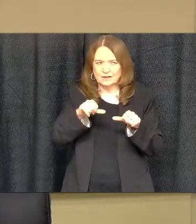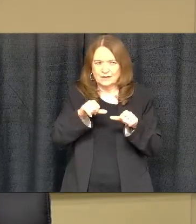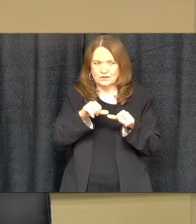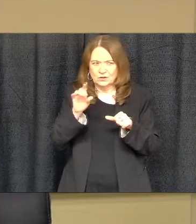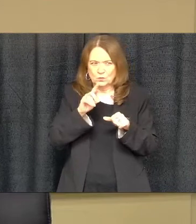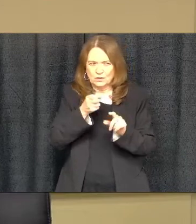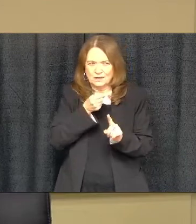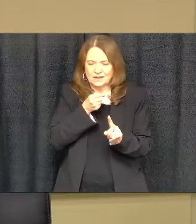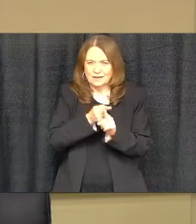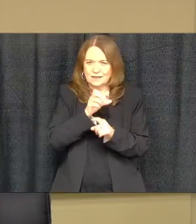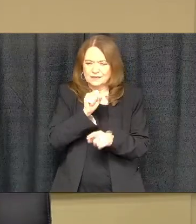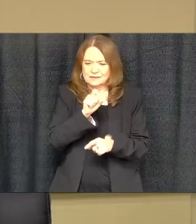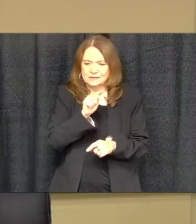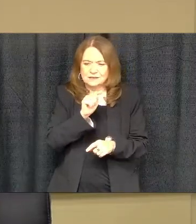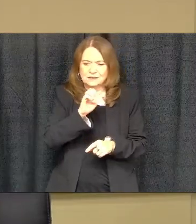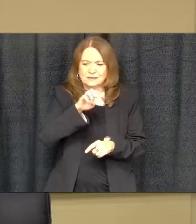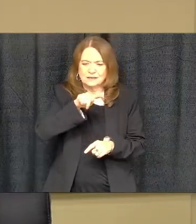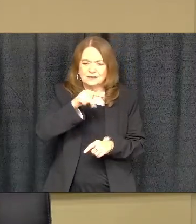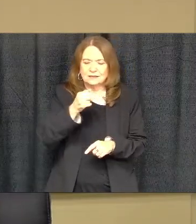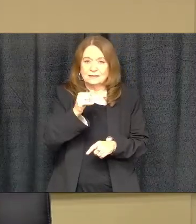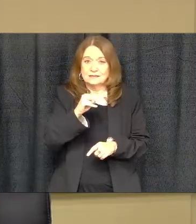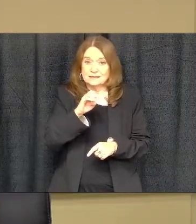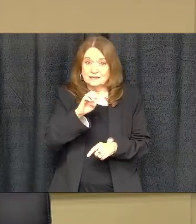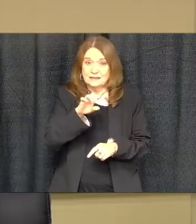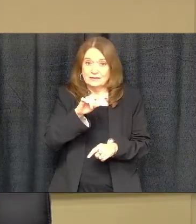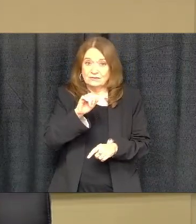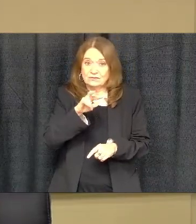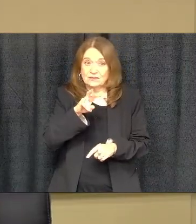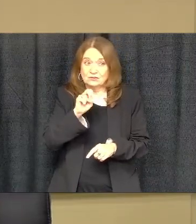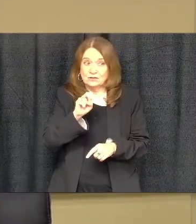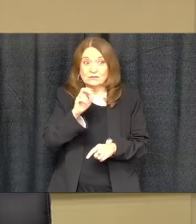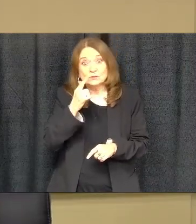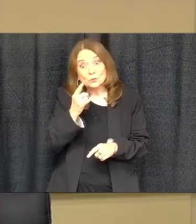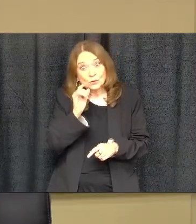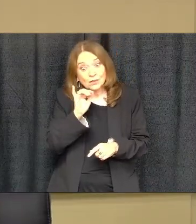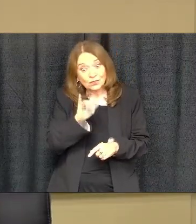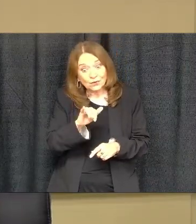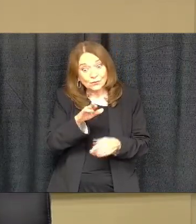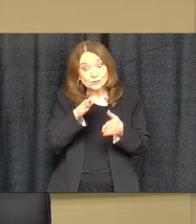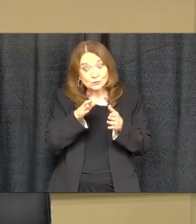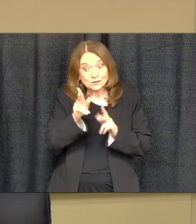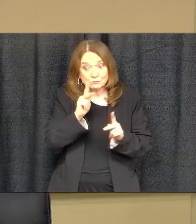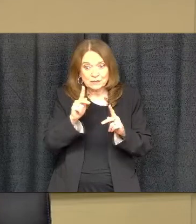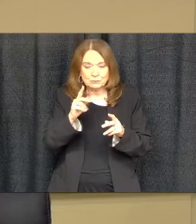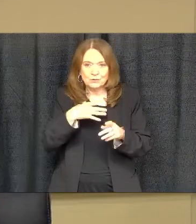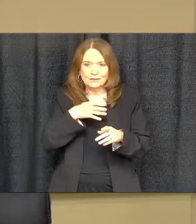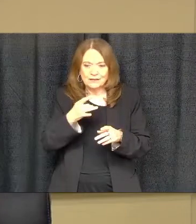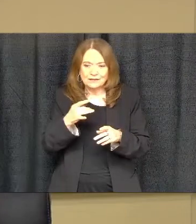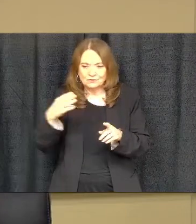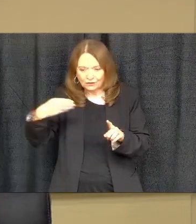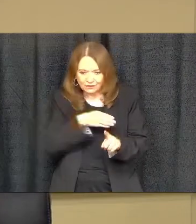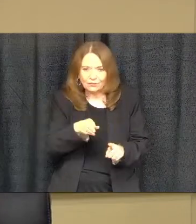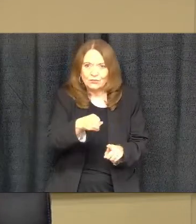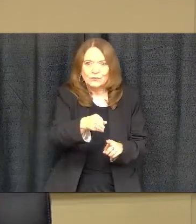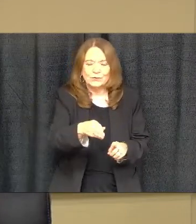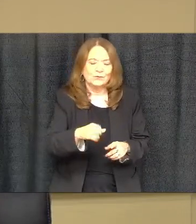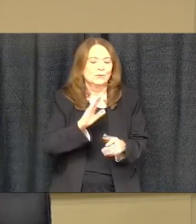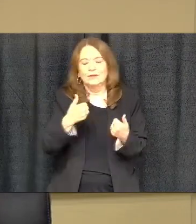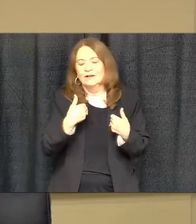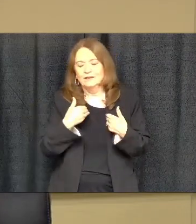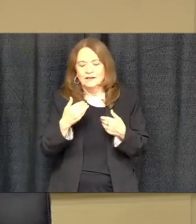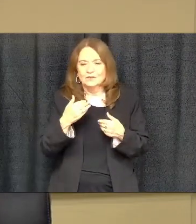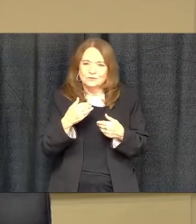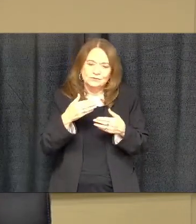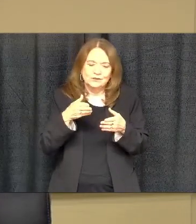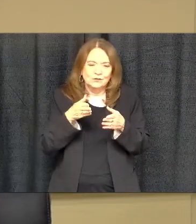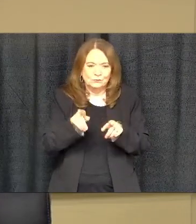And as most people know, it's one of those roads that people like to use to cut from Dover Road to Lafayette Road. Like we all have those roads in our